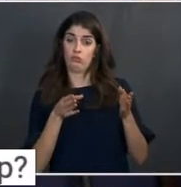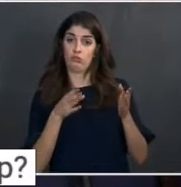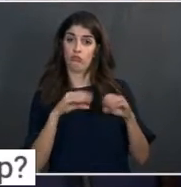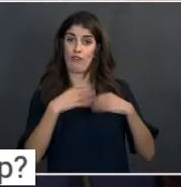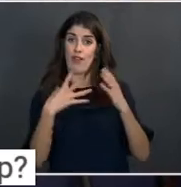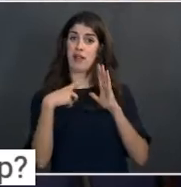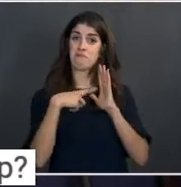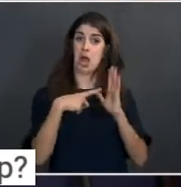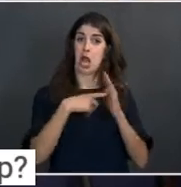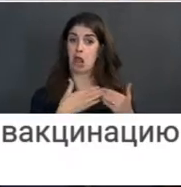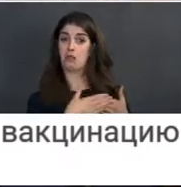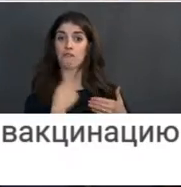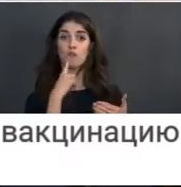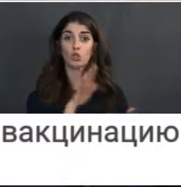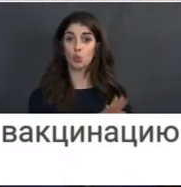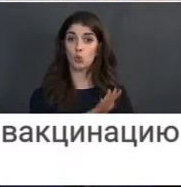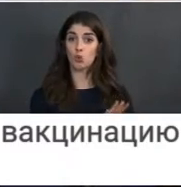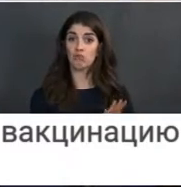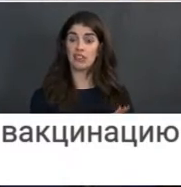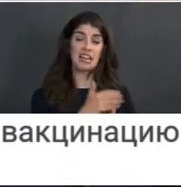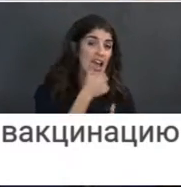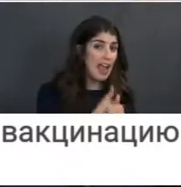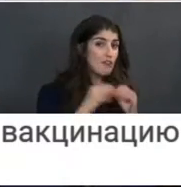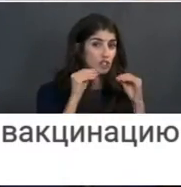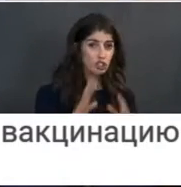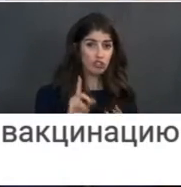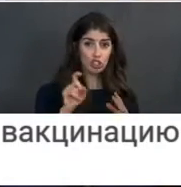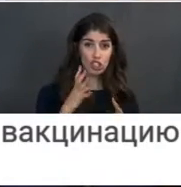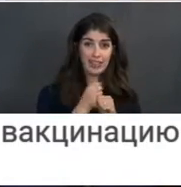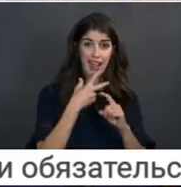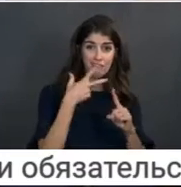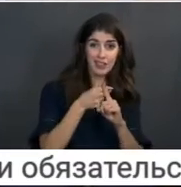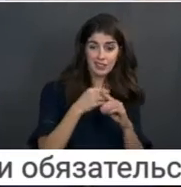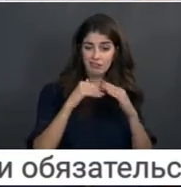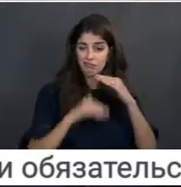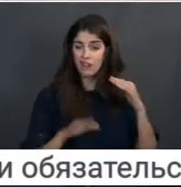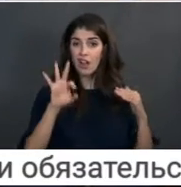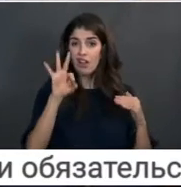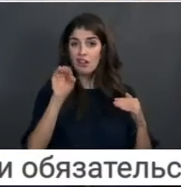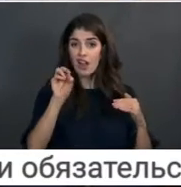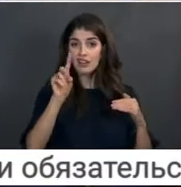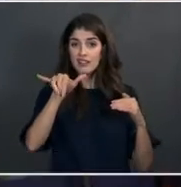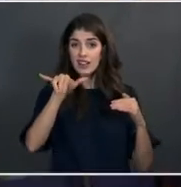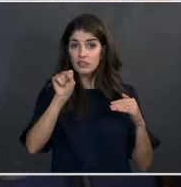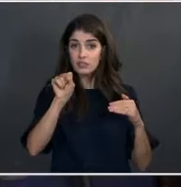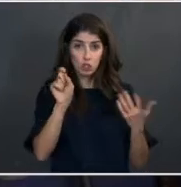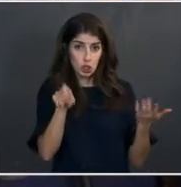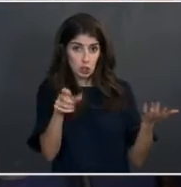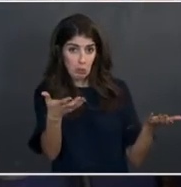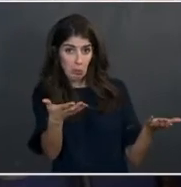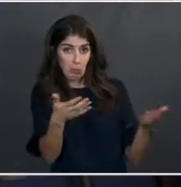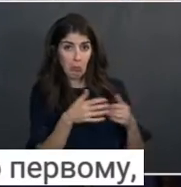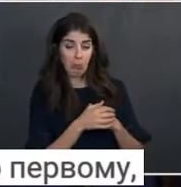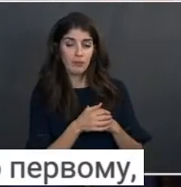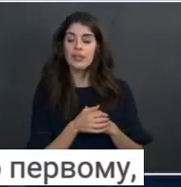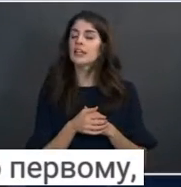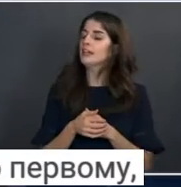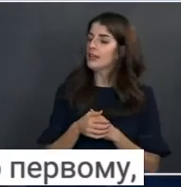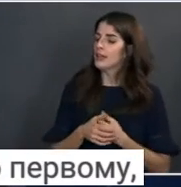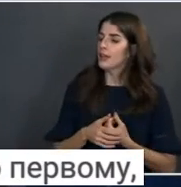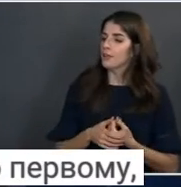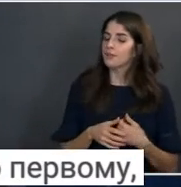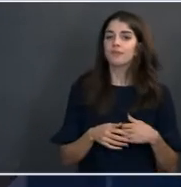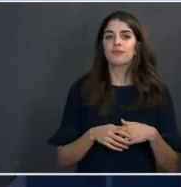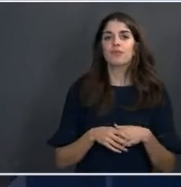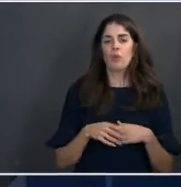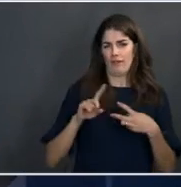the rest of the country's schools, for instance? Should every teacher be vaccinated in the next 90 days so that the president can meet his commitments to opening schools? Sure. Well,